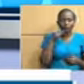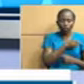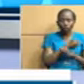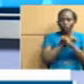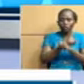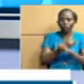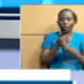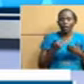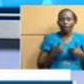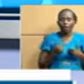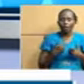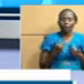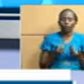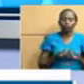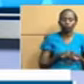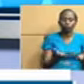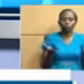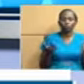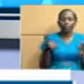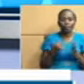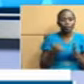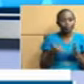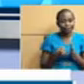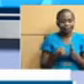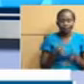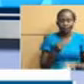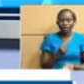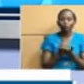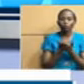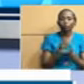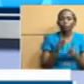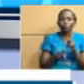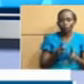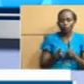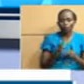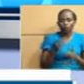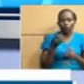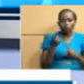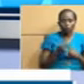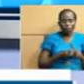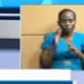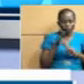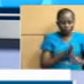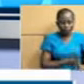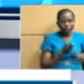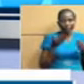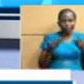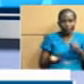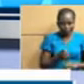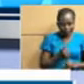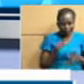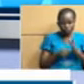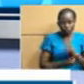has a redistributive impact. It helps to cushion people from the vulnerabilities that they experience from time to time.